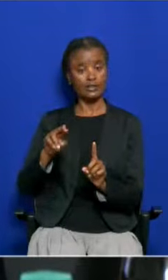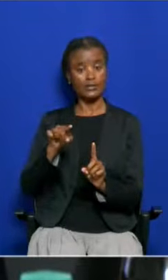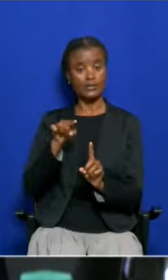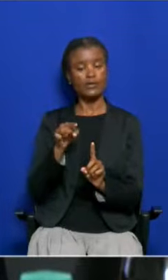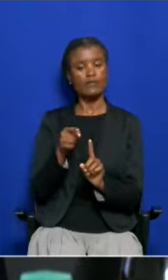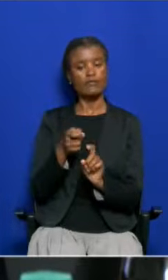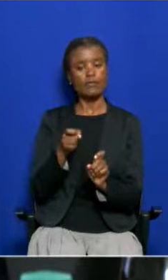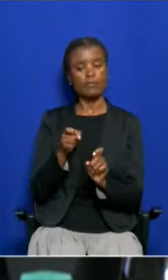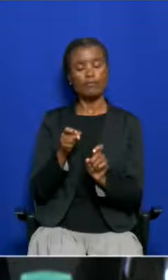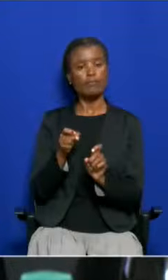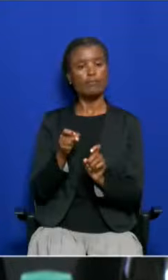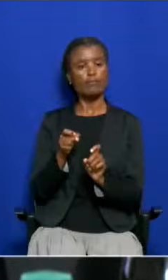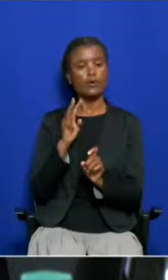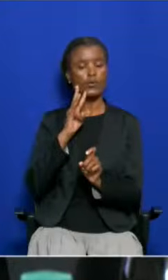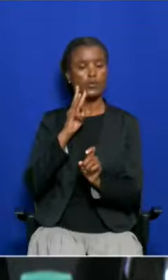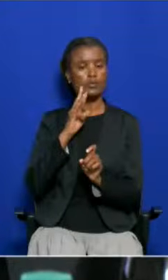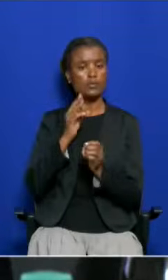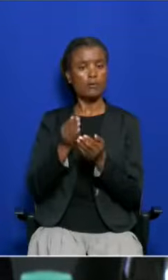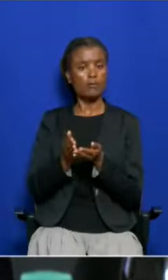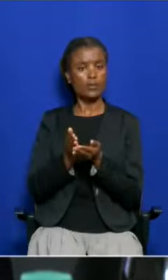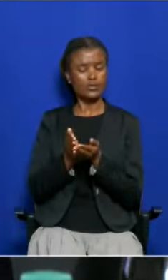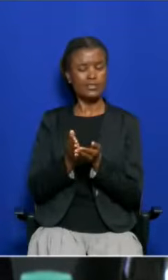also motorcycles.